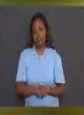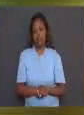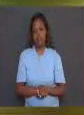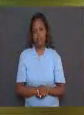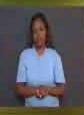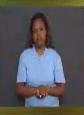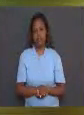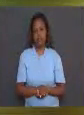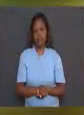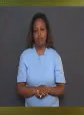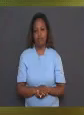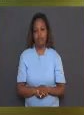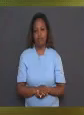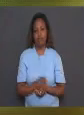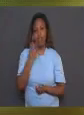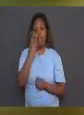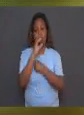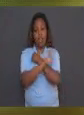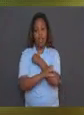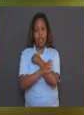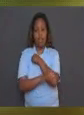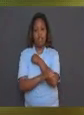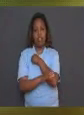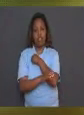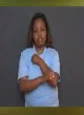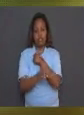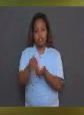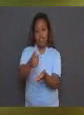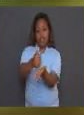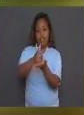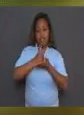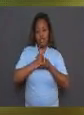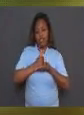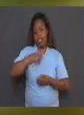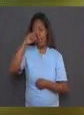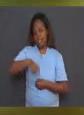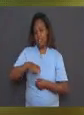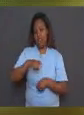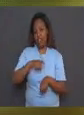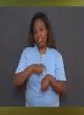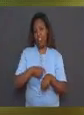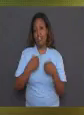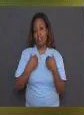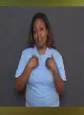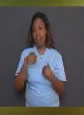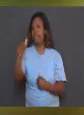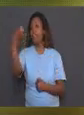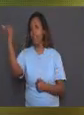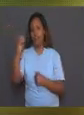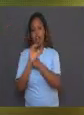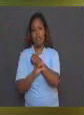One nation could offer assistance to another